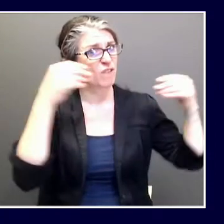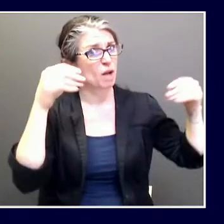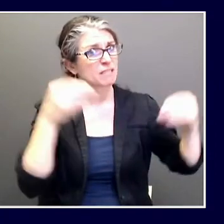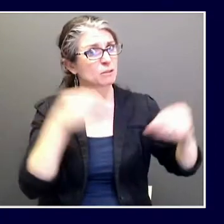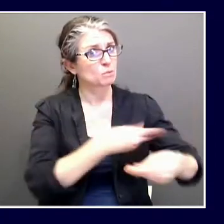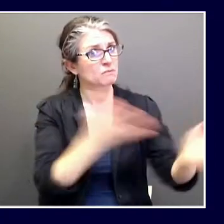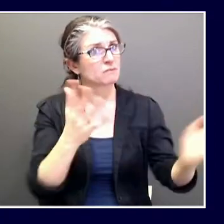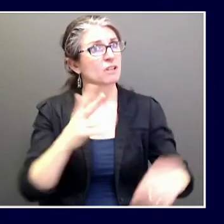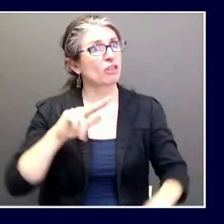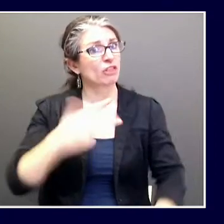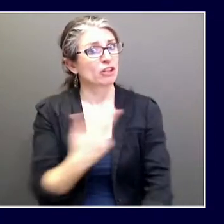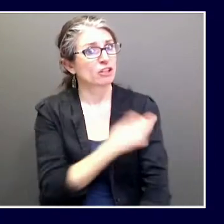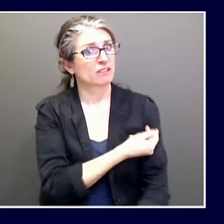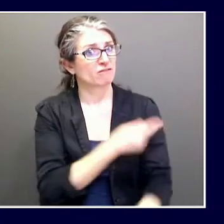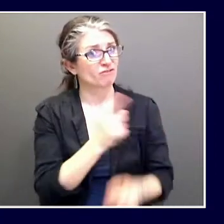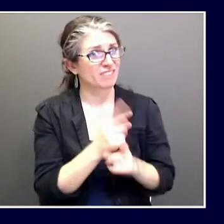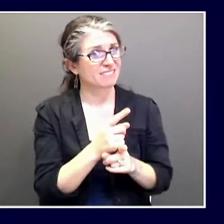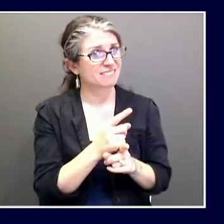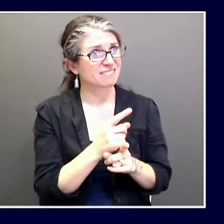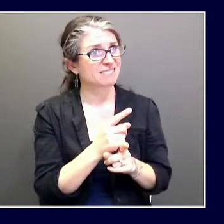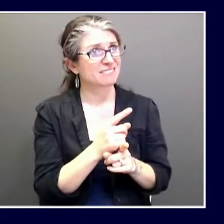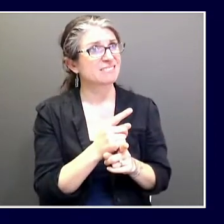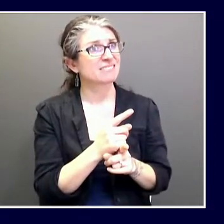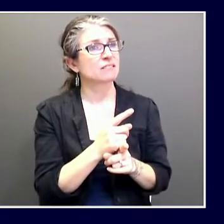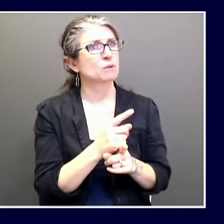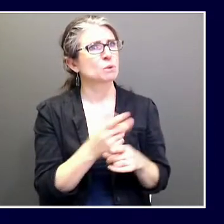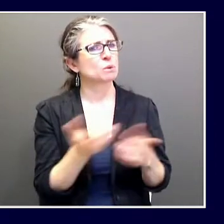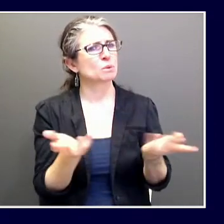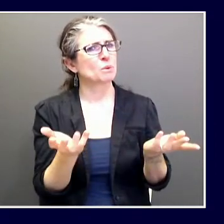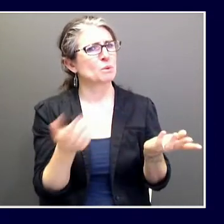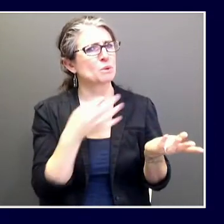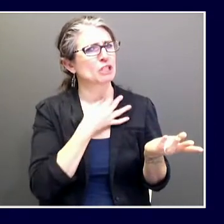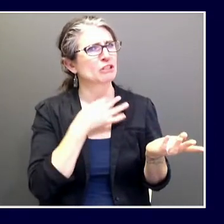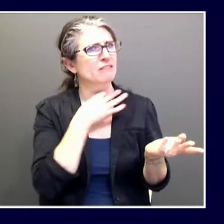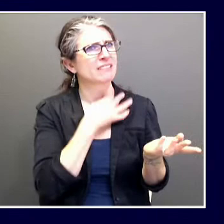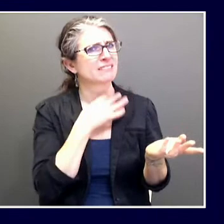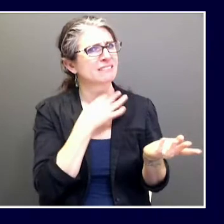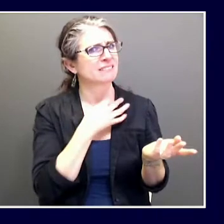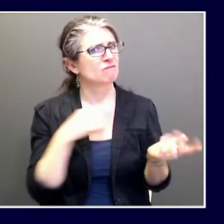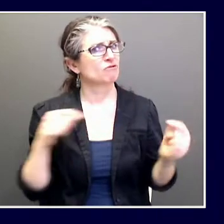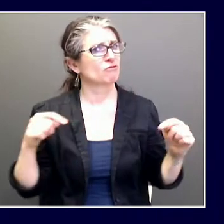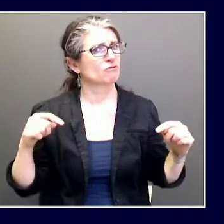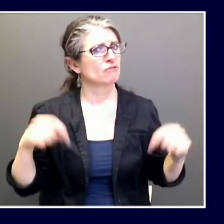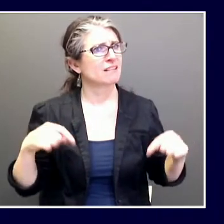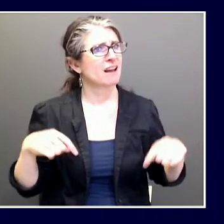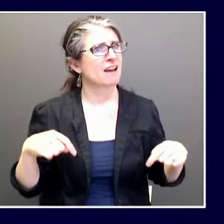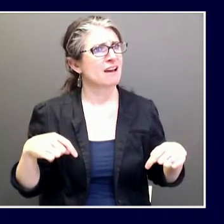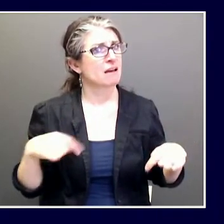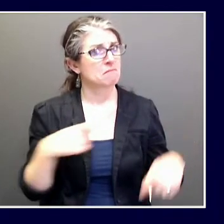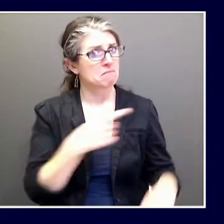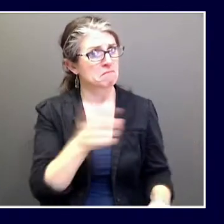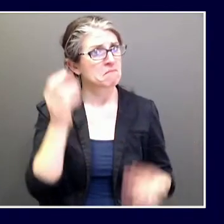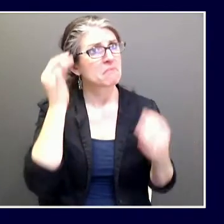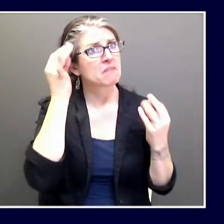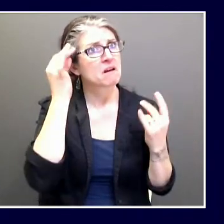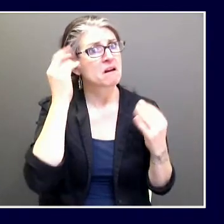receive them. Is the concerted effort by state and healthcare providers to deliver booster shots on par with the initial spring vaccine rollout?